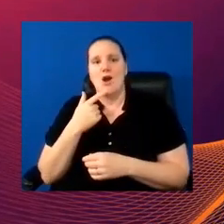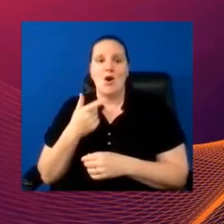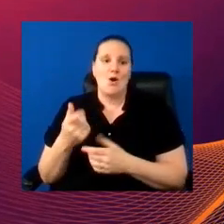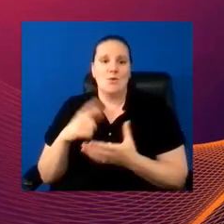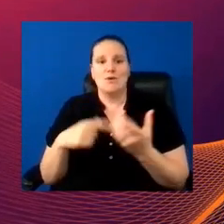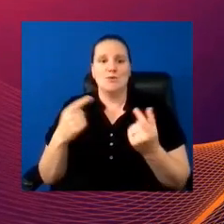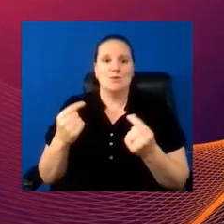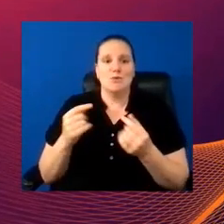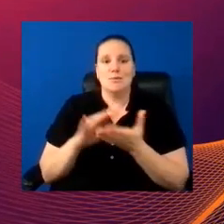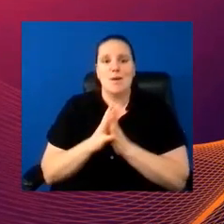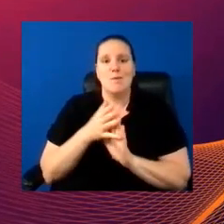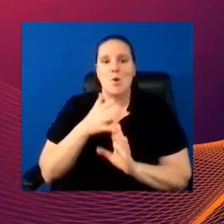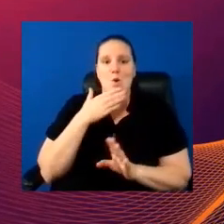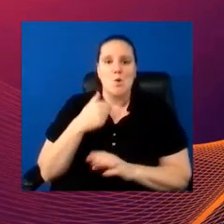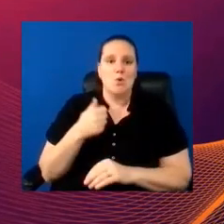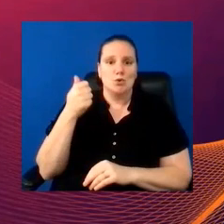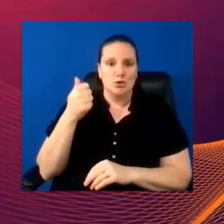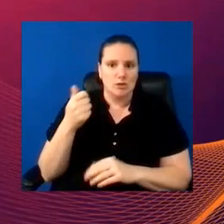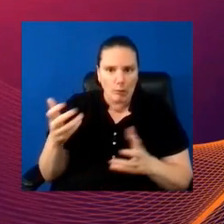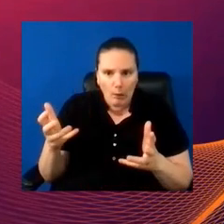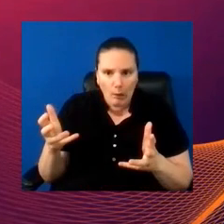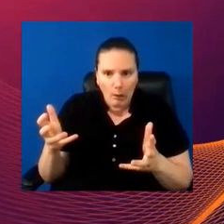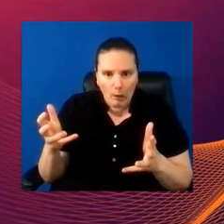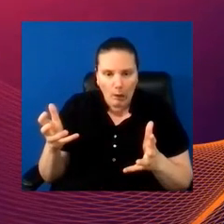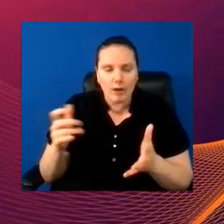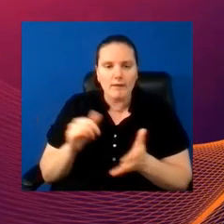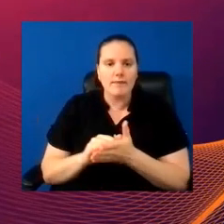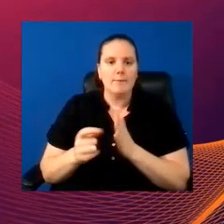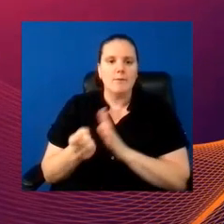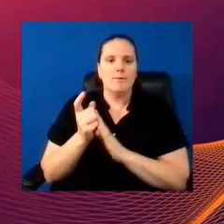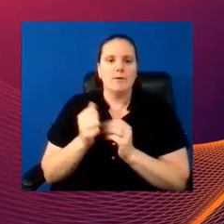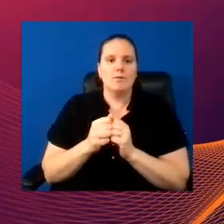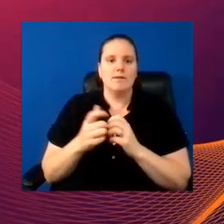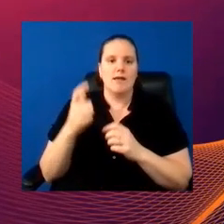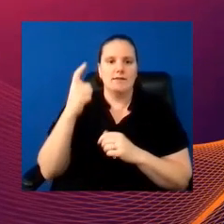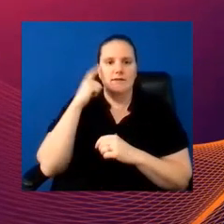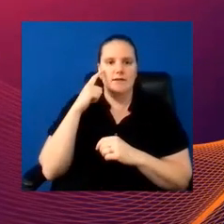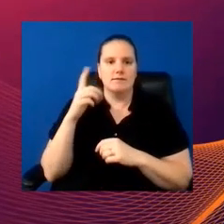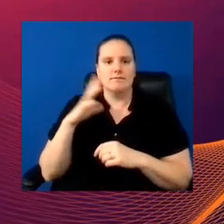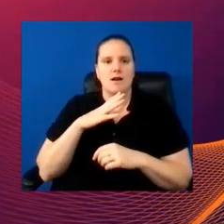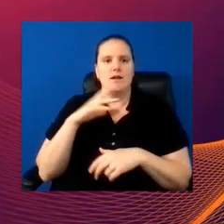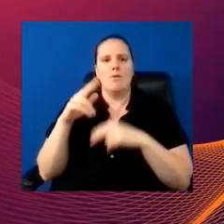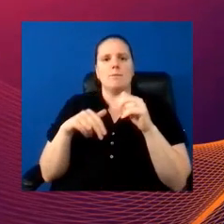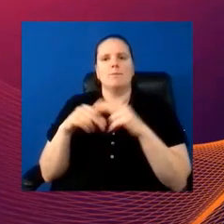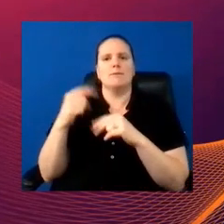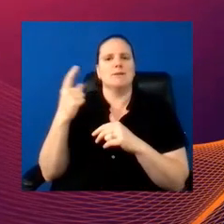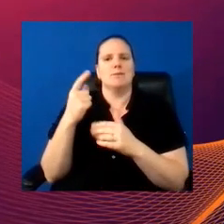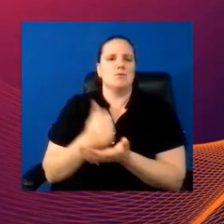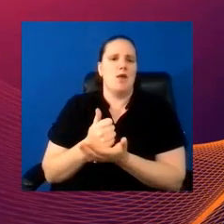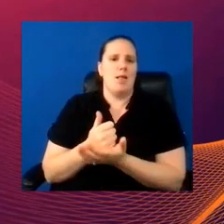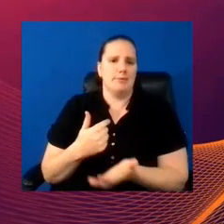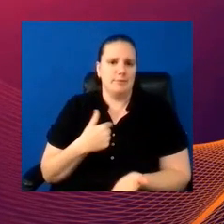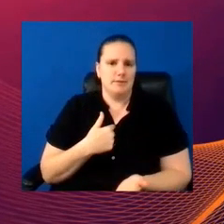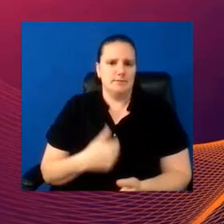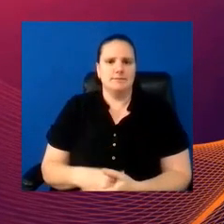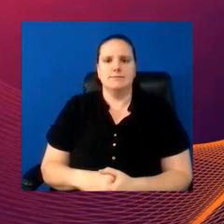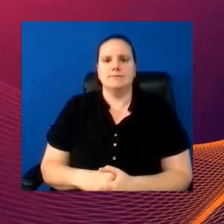going to do when you get older? At that precise moment, without thinking, I said, I'll just build something to help me.